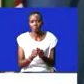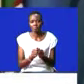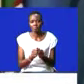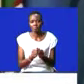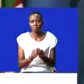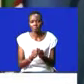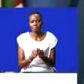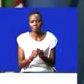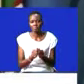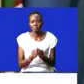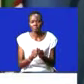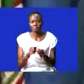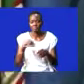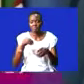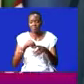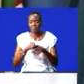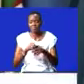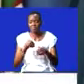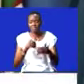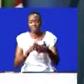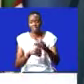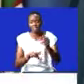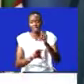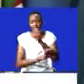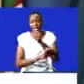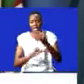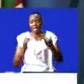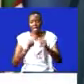in the partner state are looking for us,